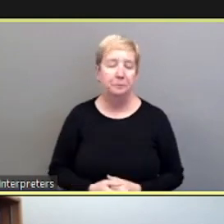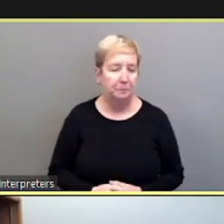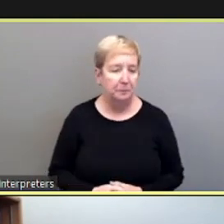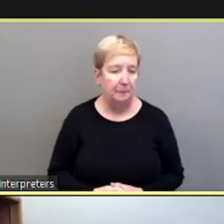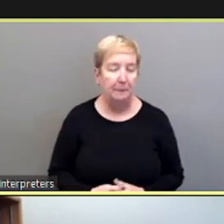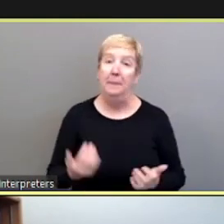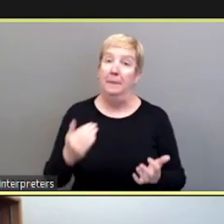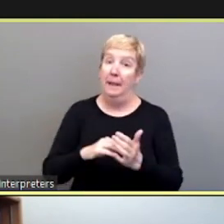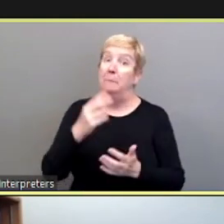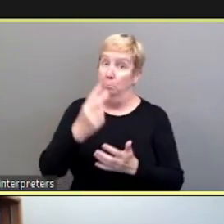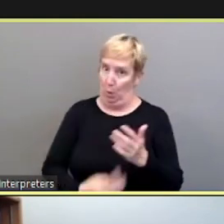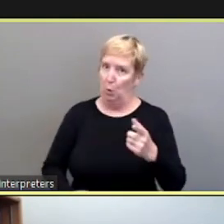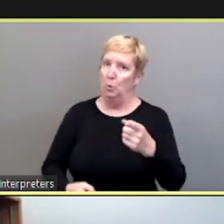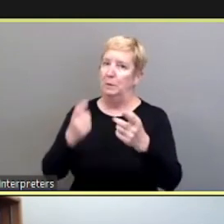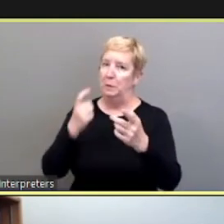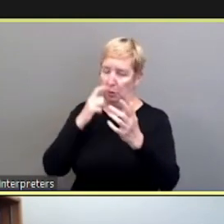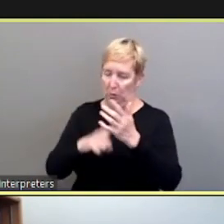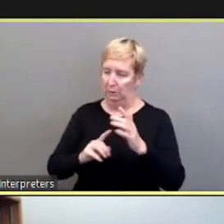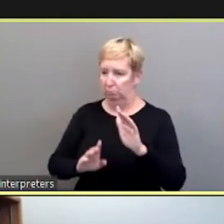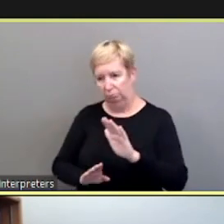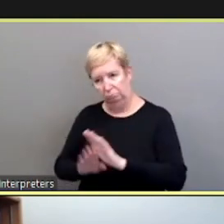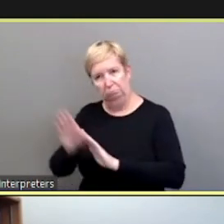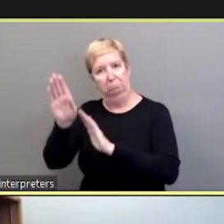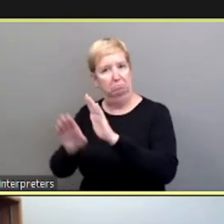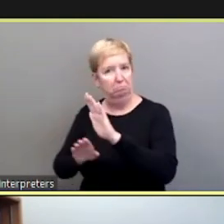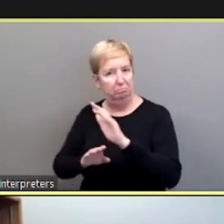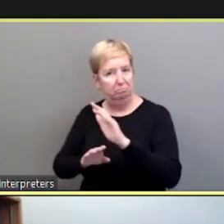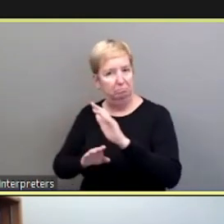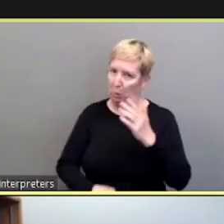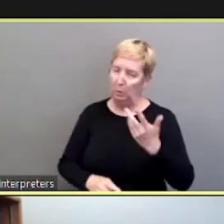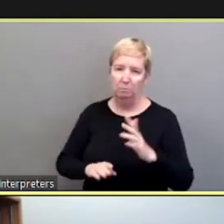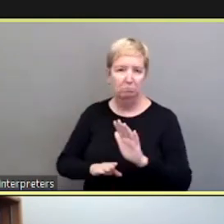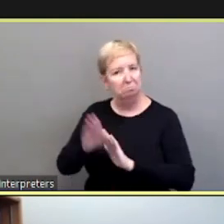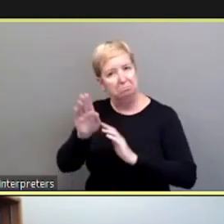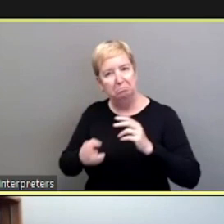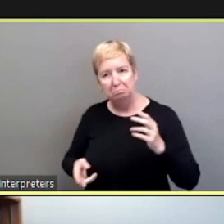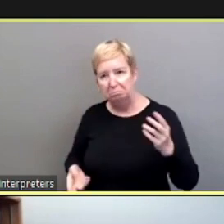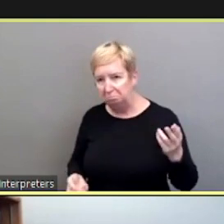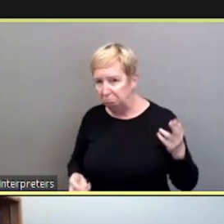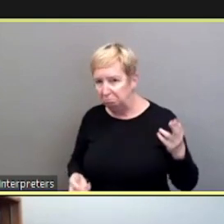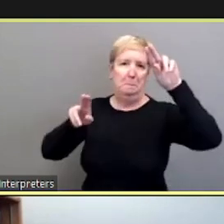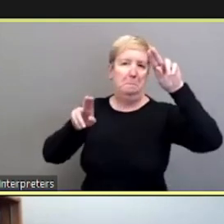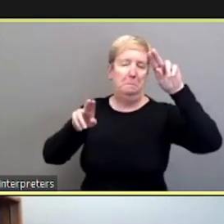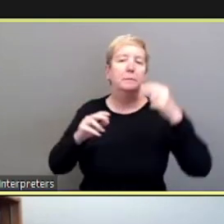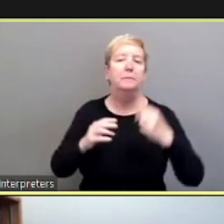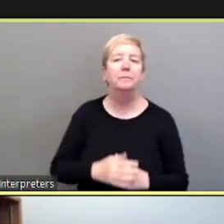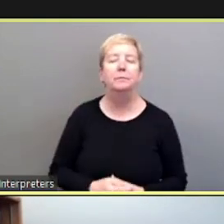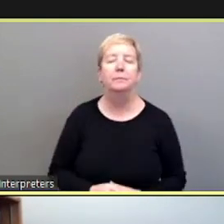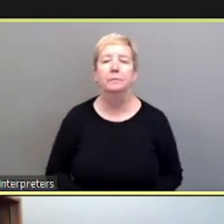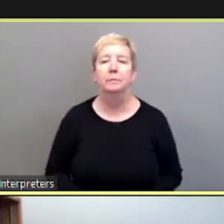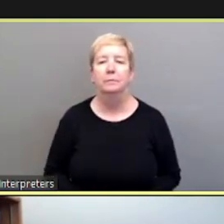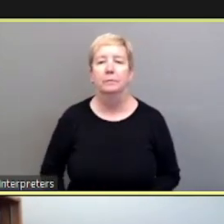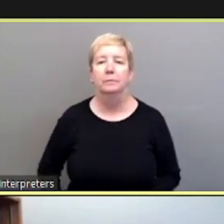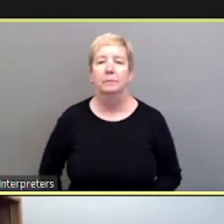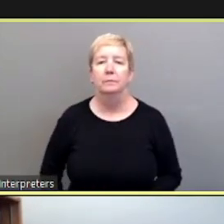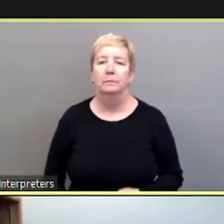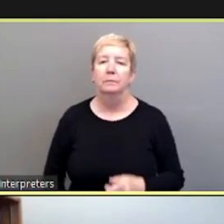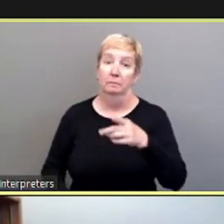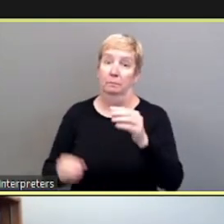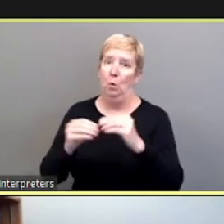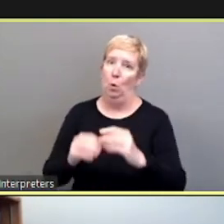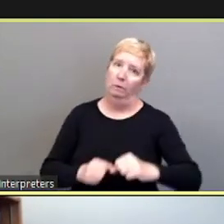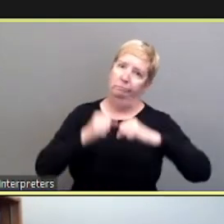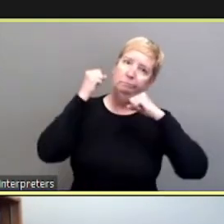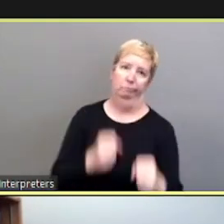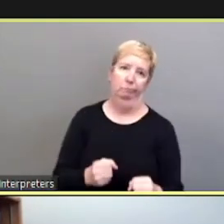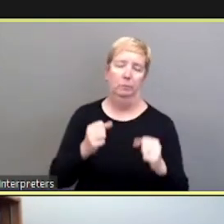again experiencing a real acceleration in the case rates, though it's more dramatic in